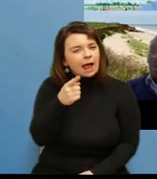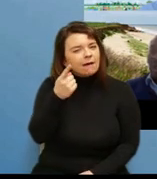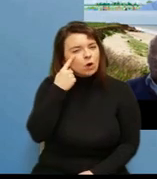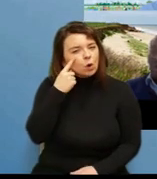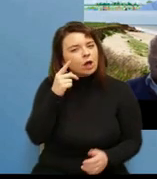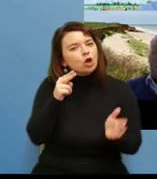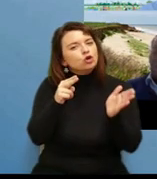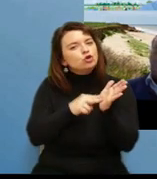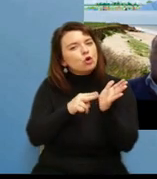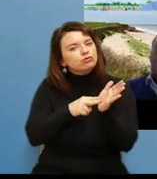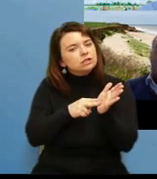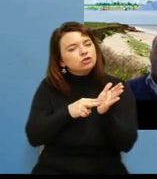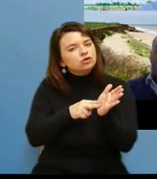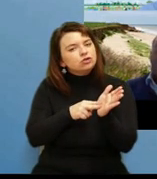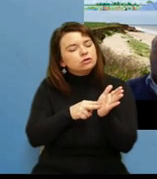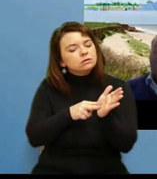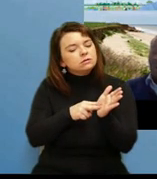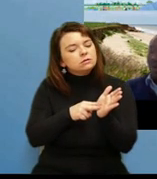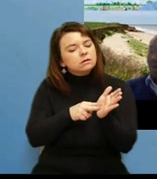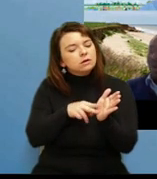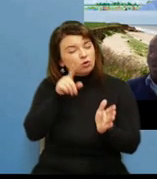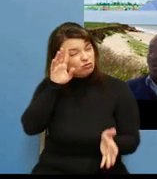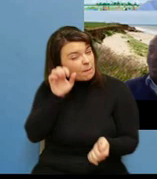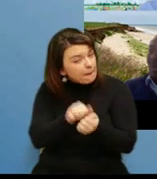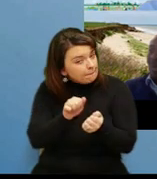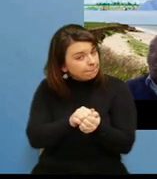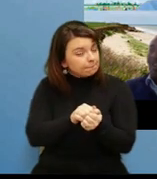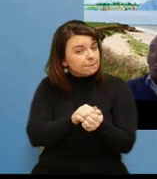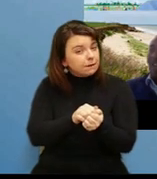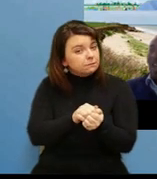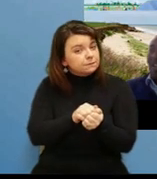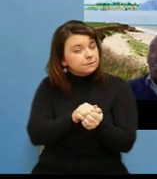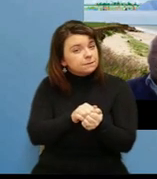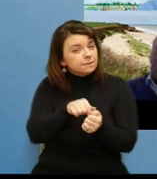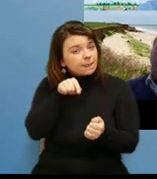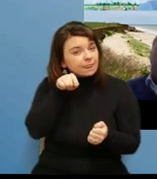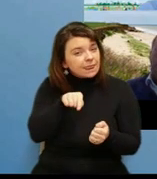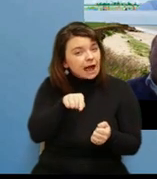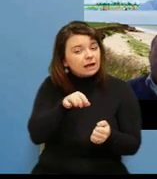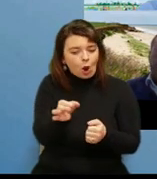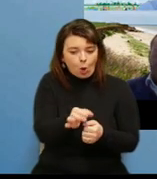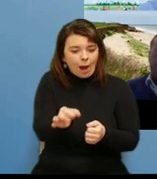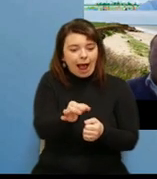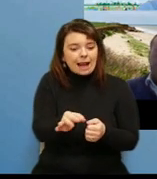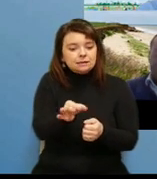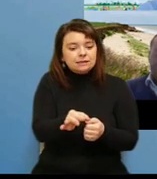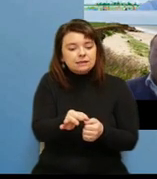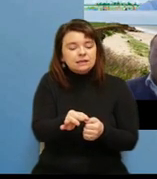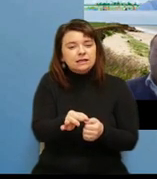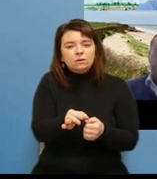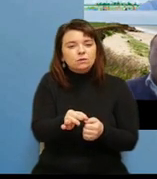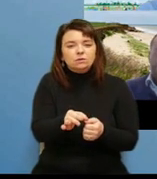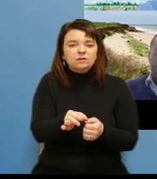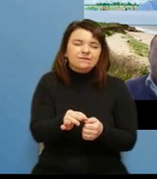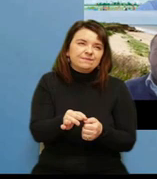Looking at Norwich, you will recall or remember that this was the locality that was not